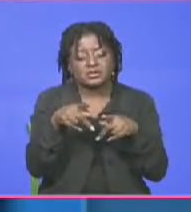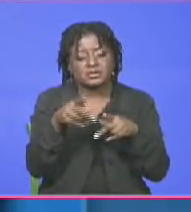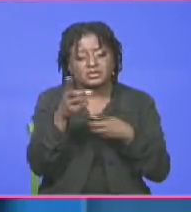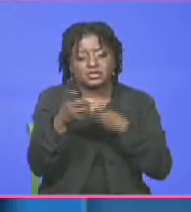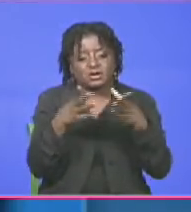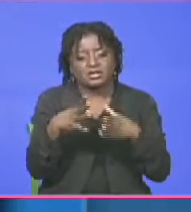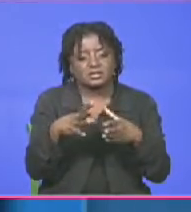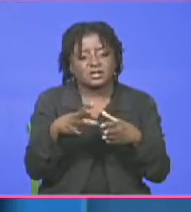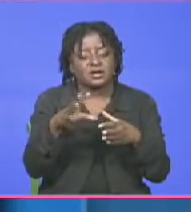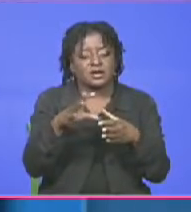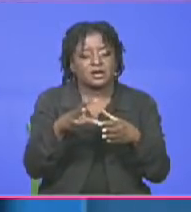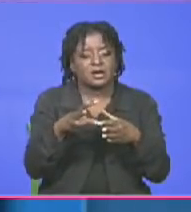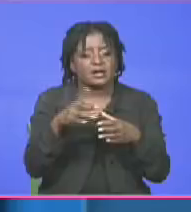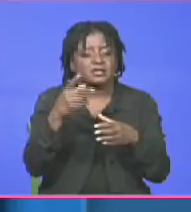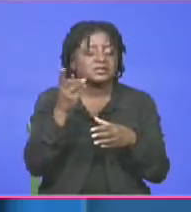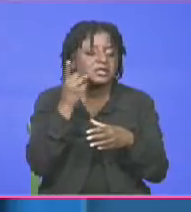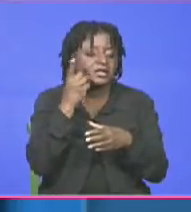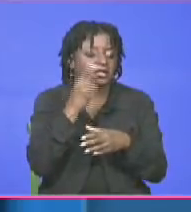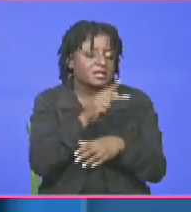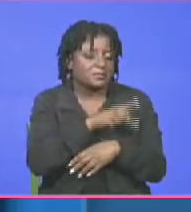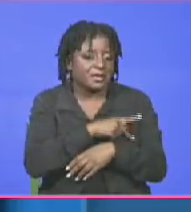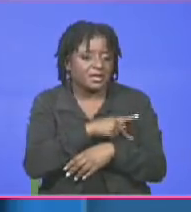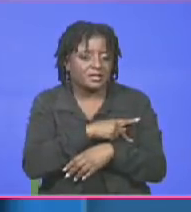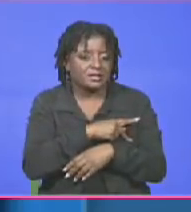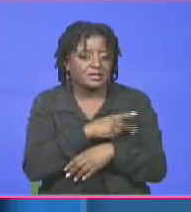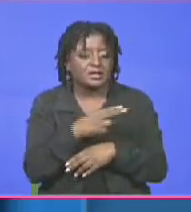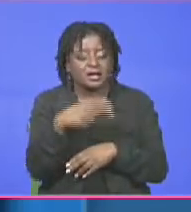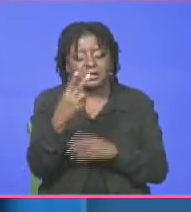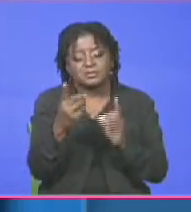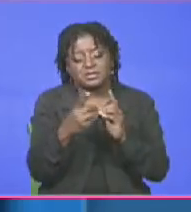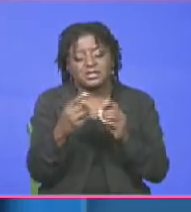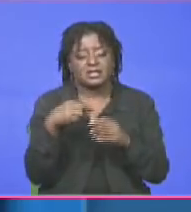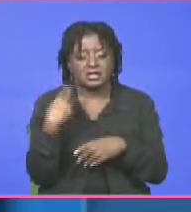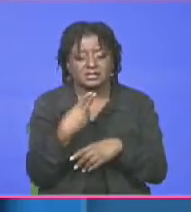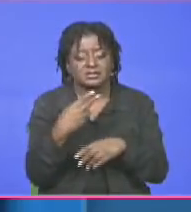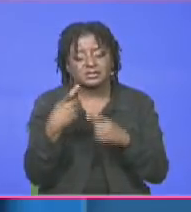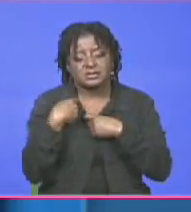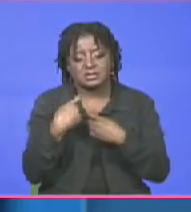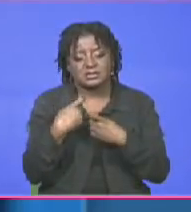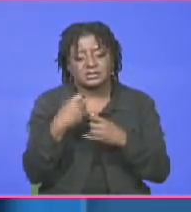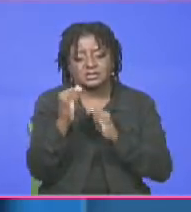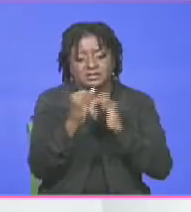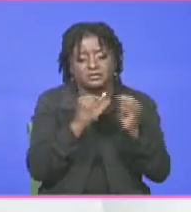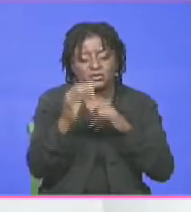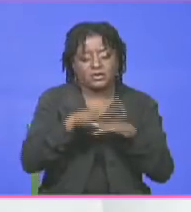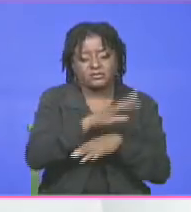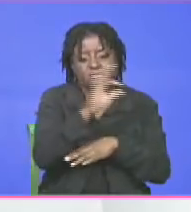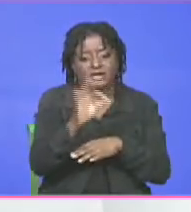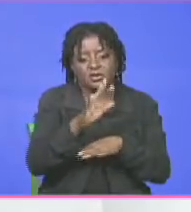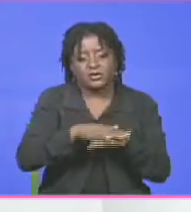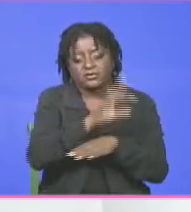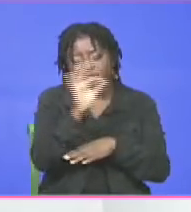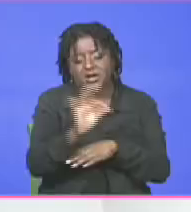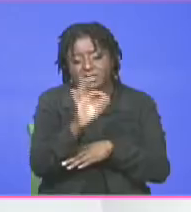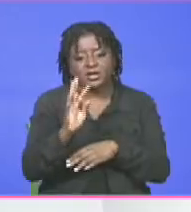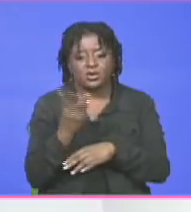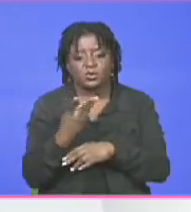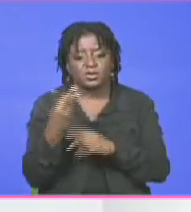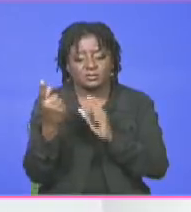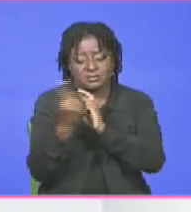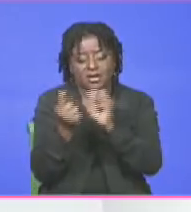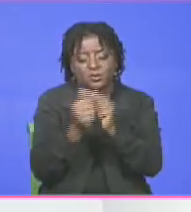Denali Penn, updated us on what transpired since that interview on Friday. Well, on Friday, we were able to meet with